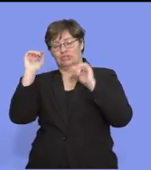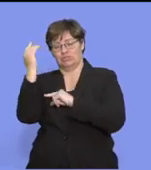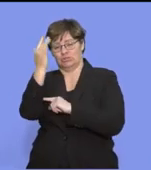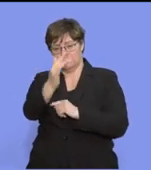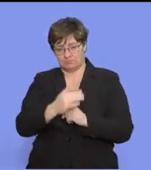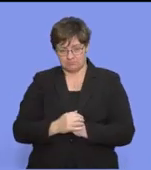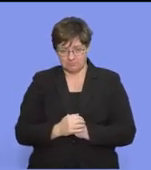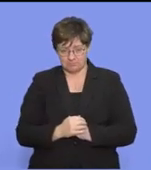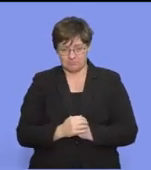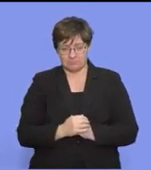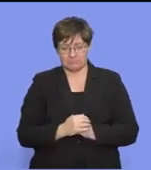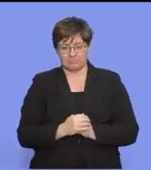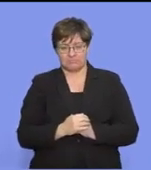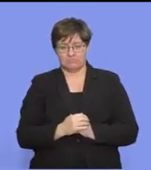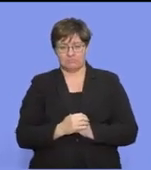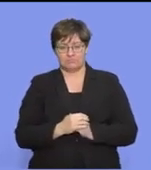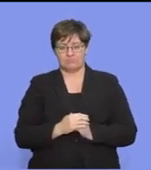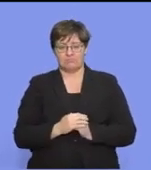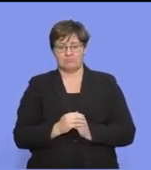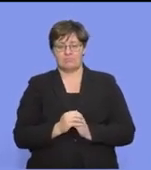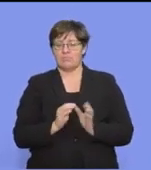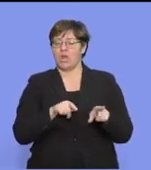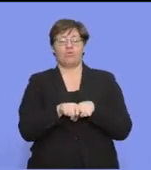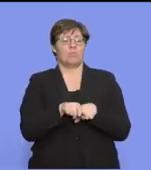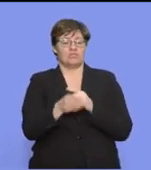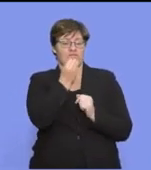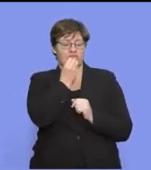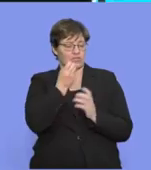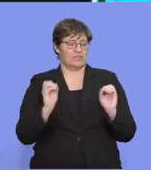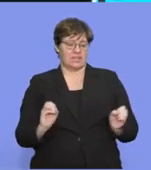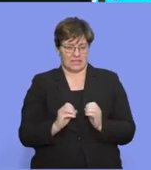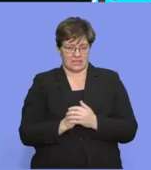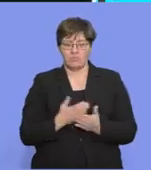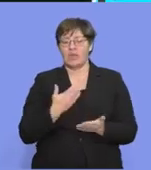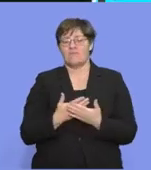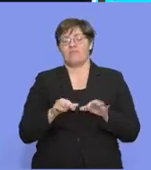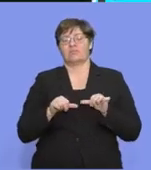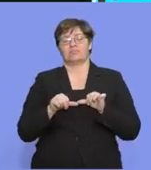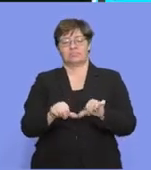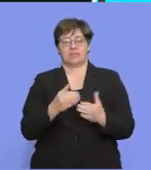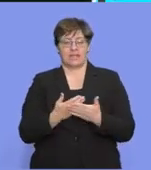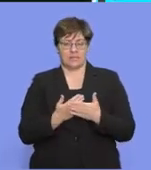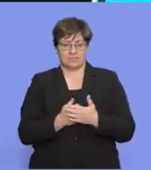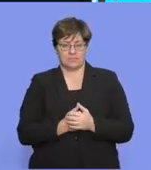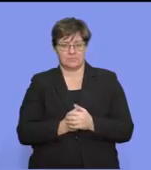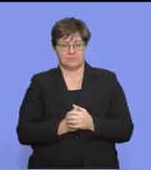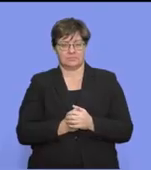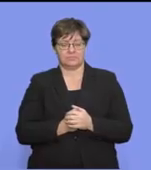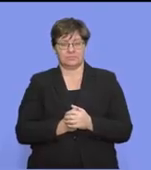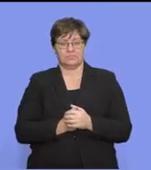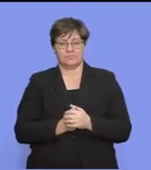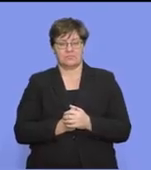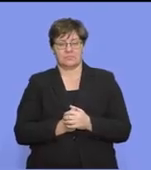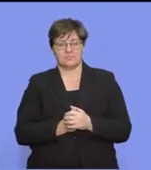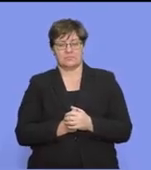much taller trees. And then there was no competition, so they were then able to survive.